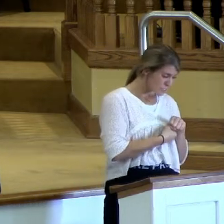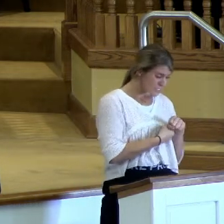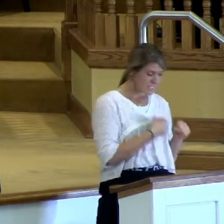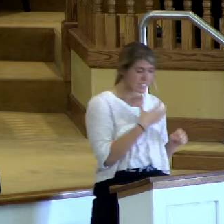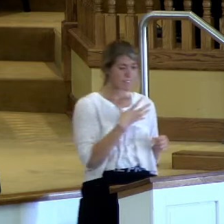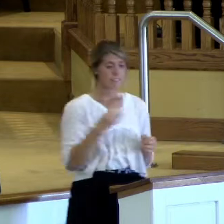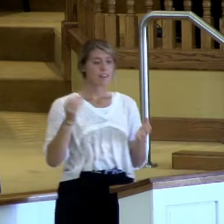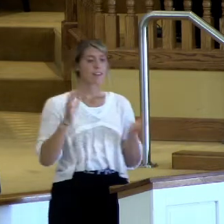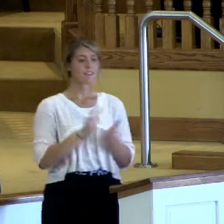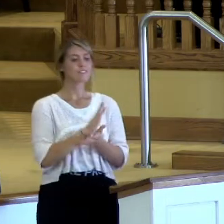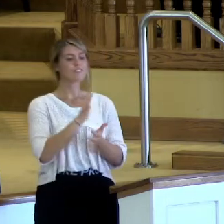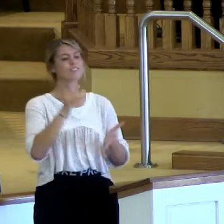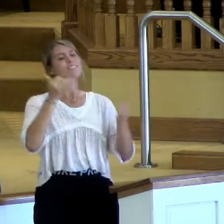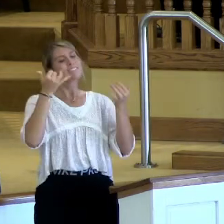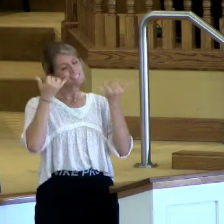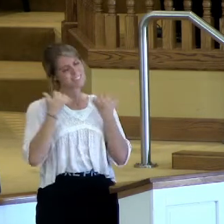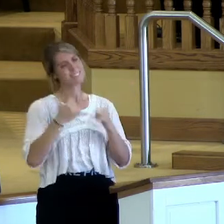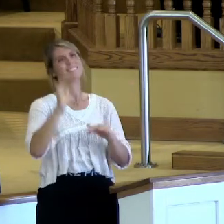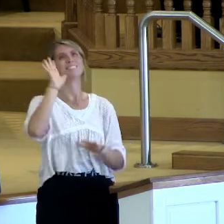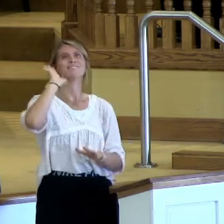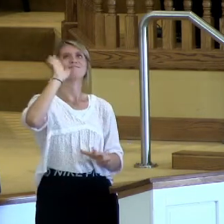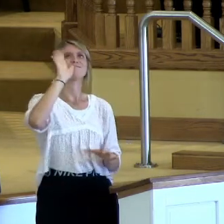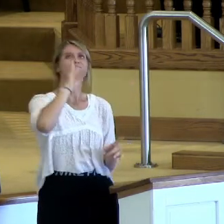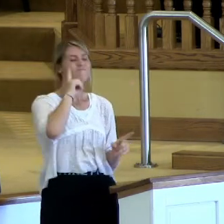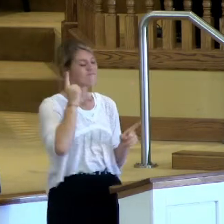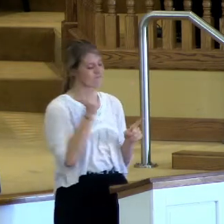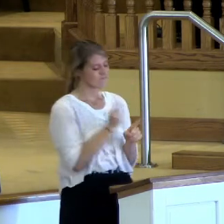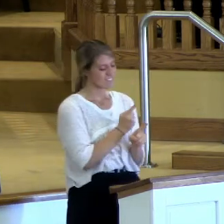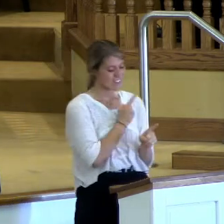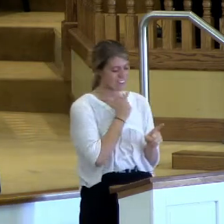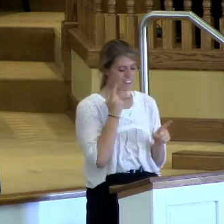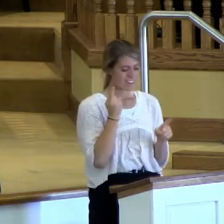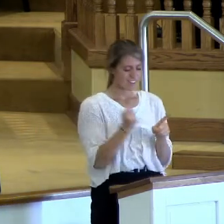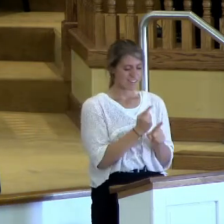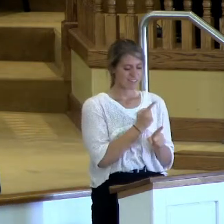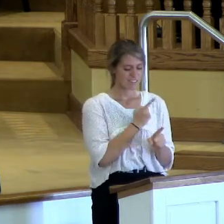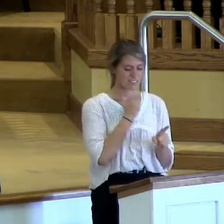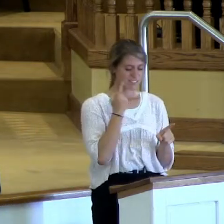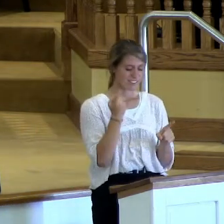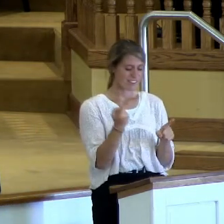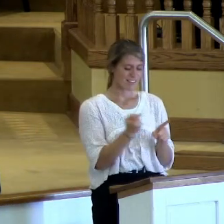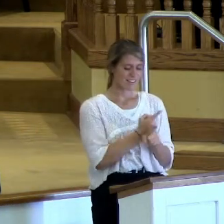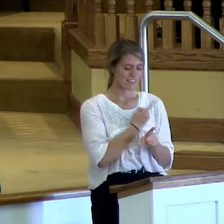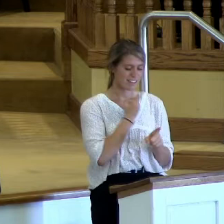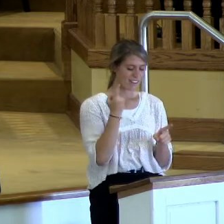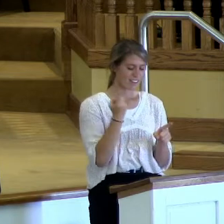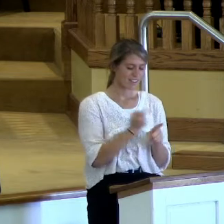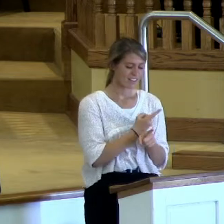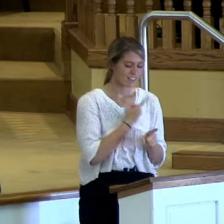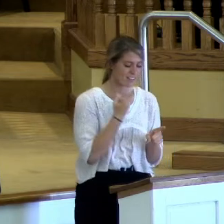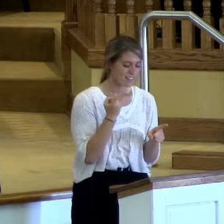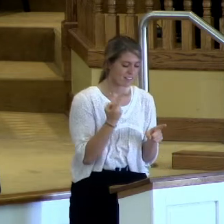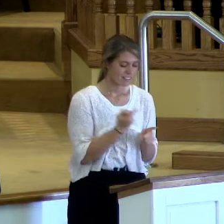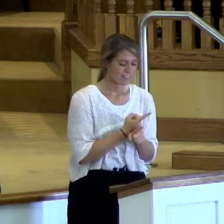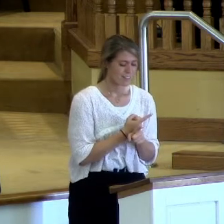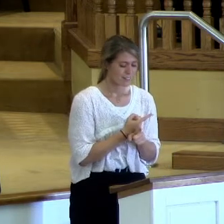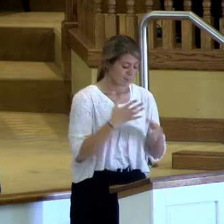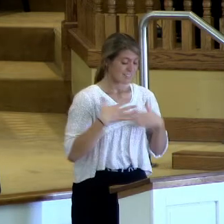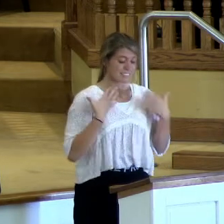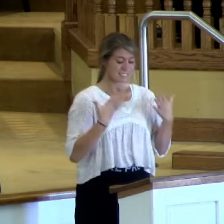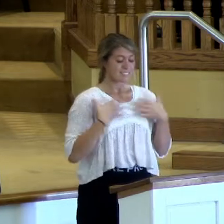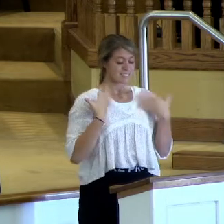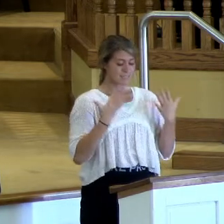forget. In grief and in glory, still great is his faithfulness. Lift